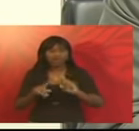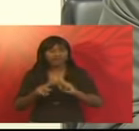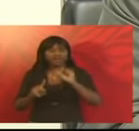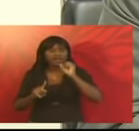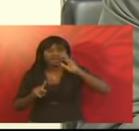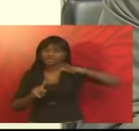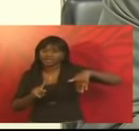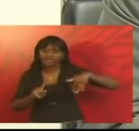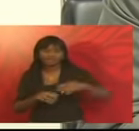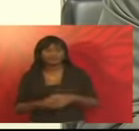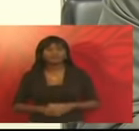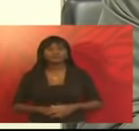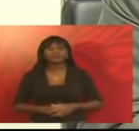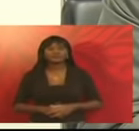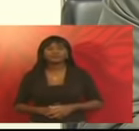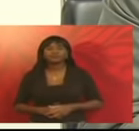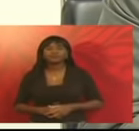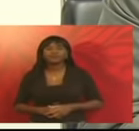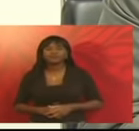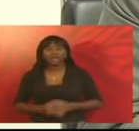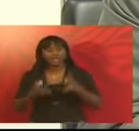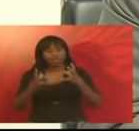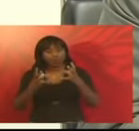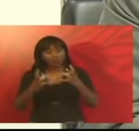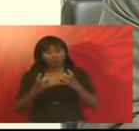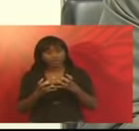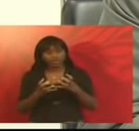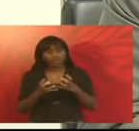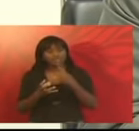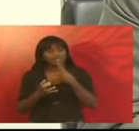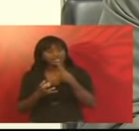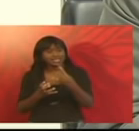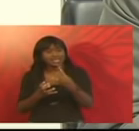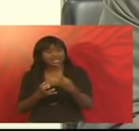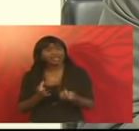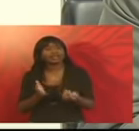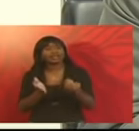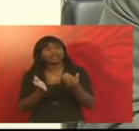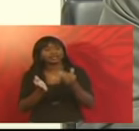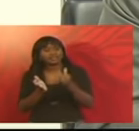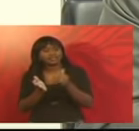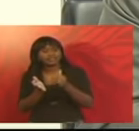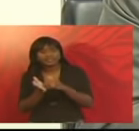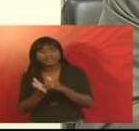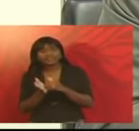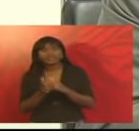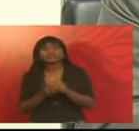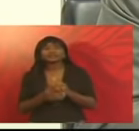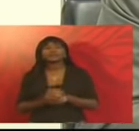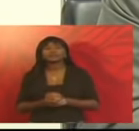over to Dr. Alain, I just want to emphasize that a statement you made is interesting, but not